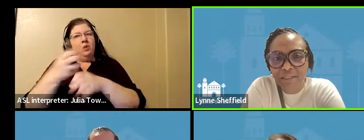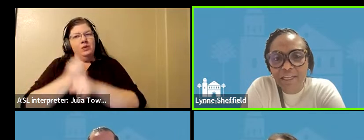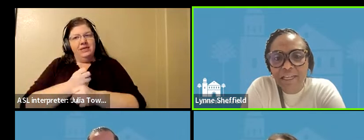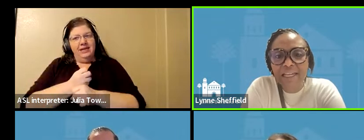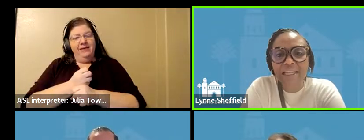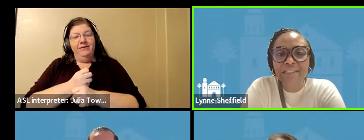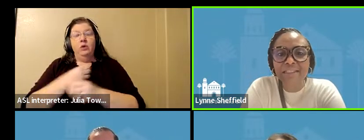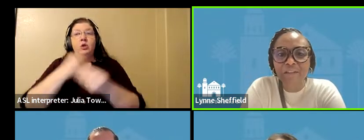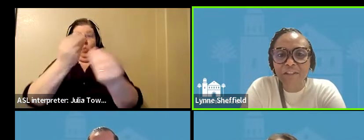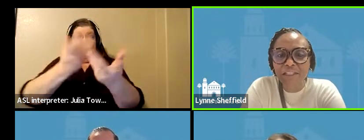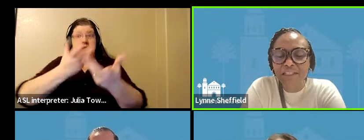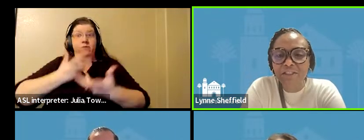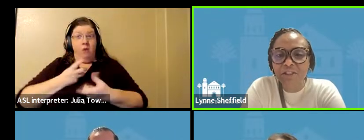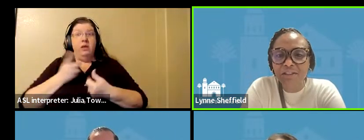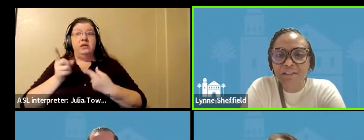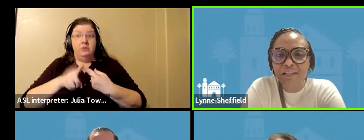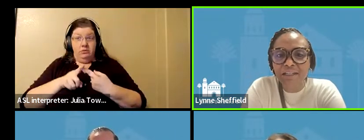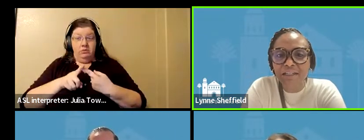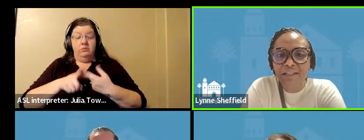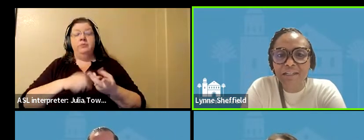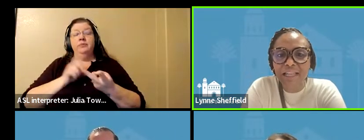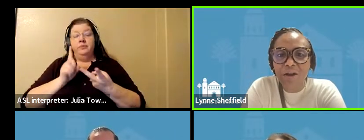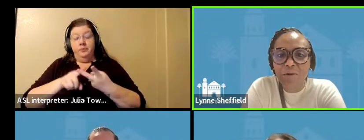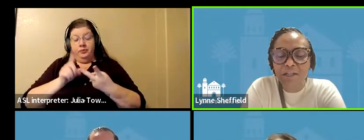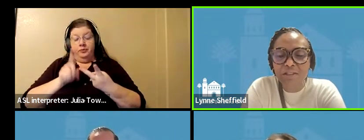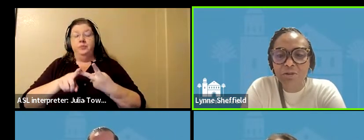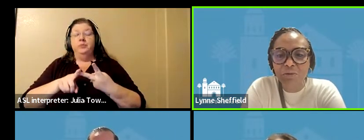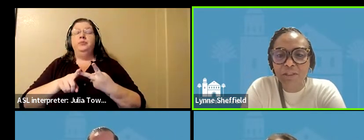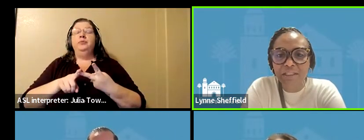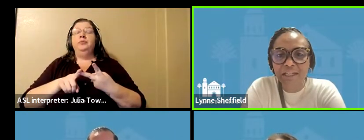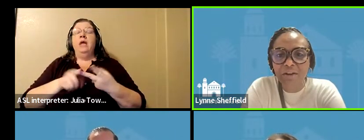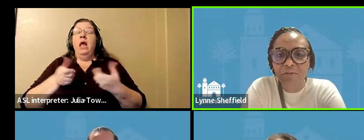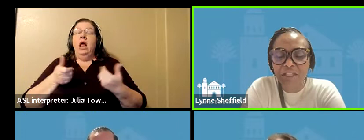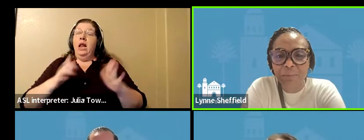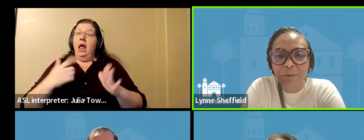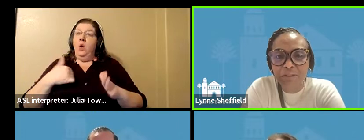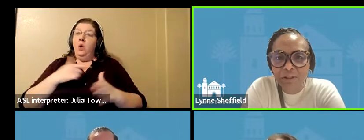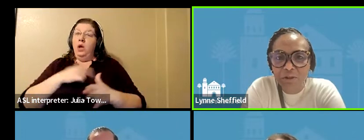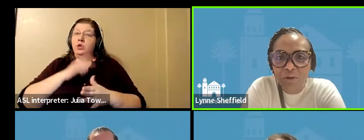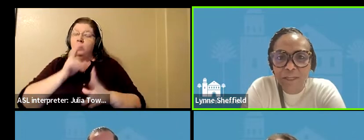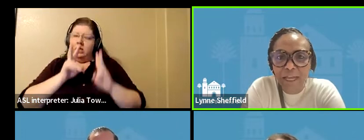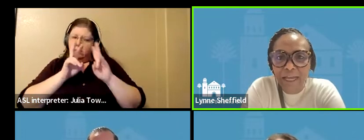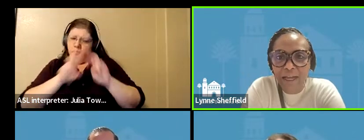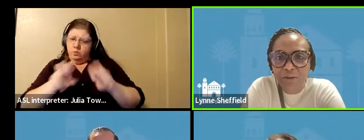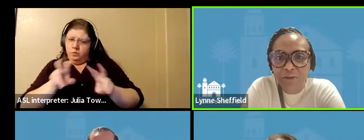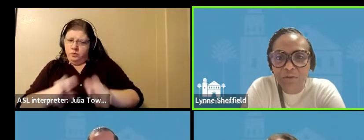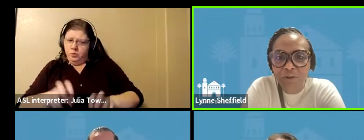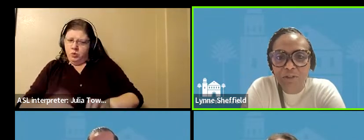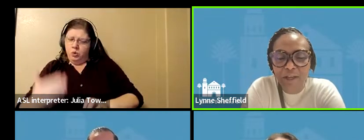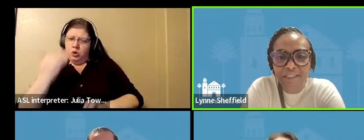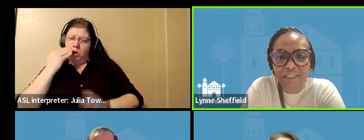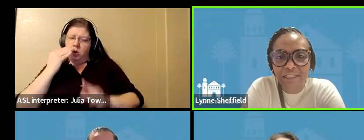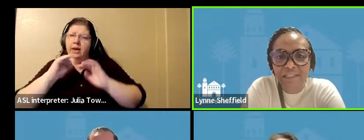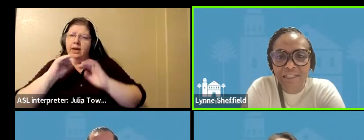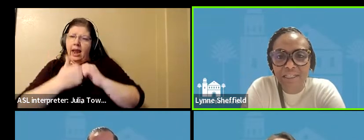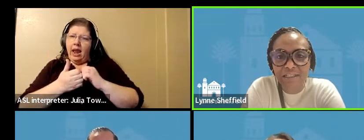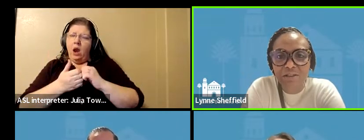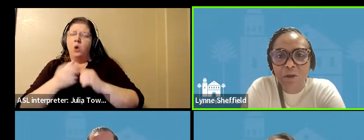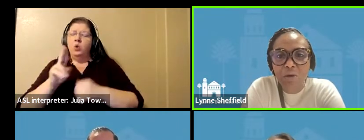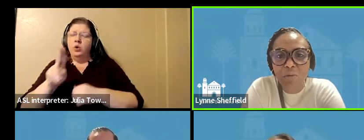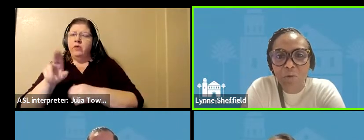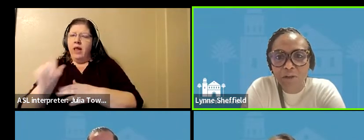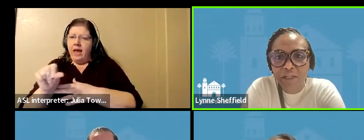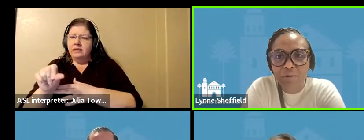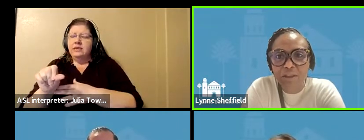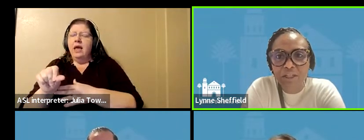inform us. It is definitely to allow us to really delve deeper into knowing how universal access